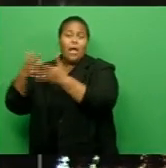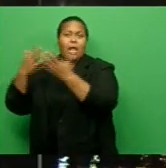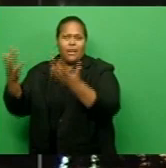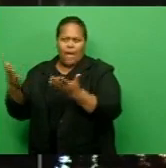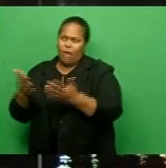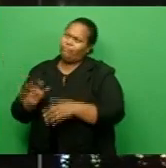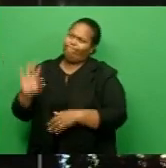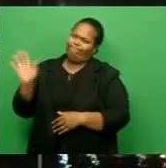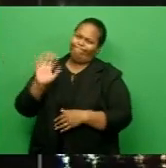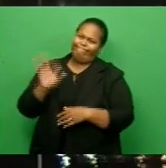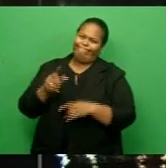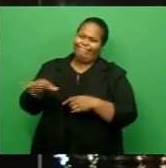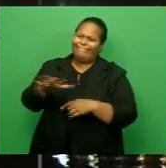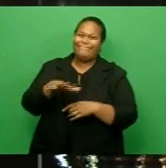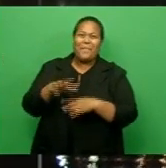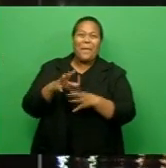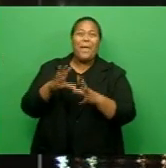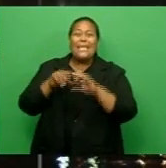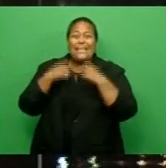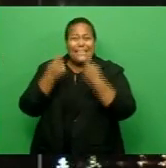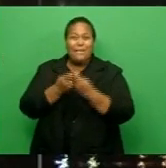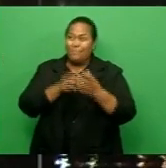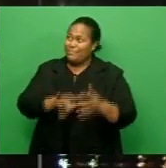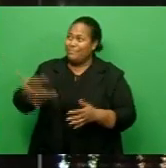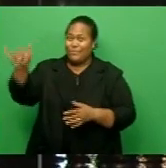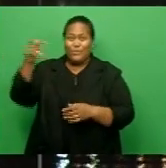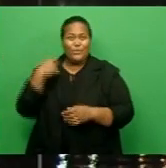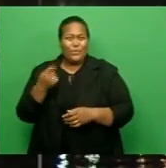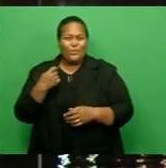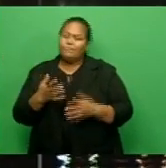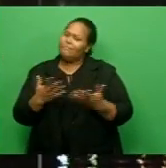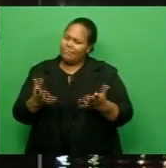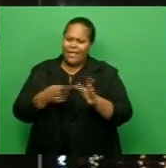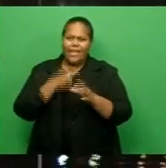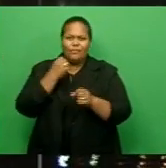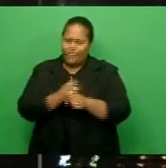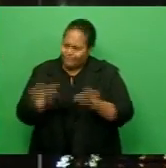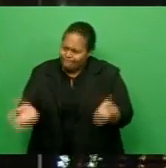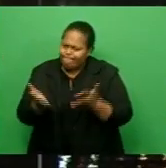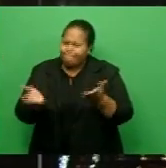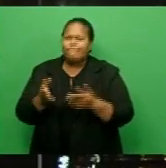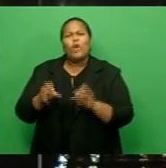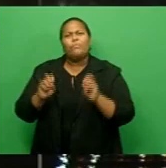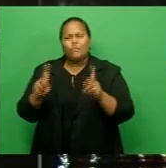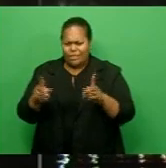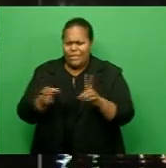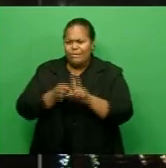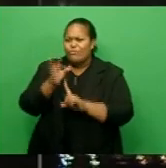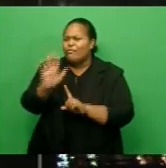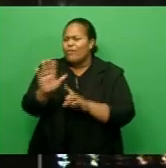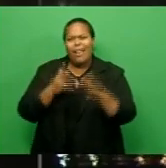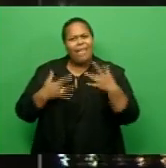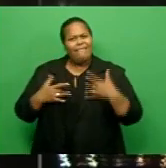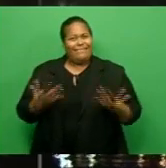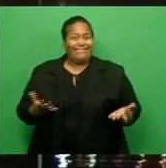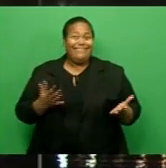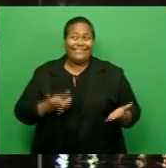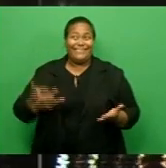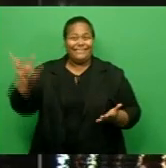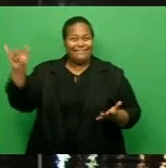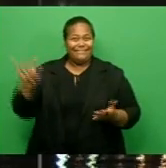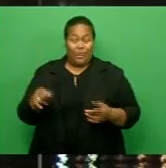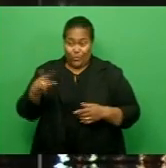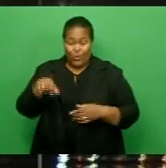General Ayaz Said Qayyum called on them to take advantage of the opportunity and help improve their lives. Koroi Tandalala reports that